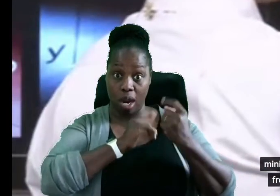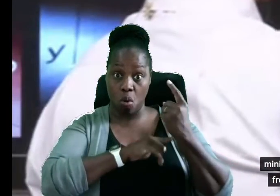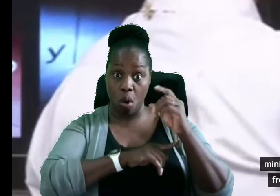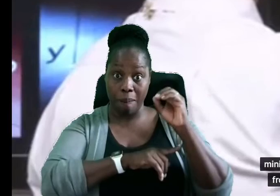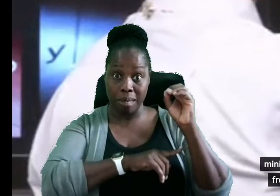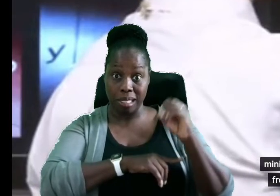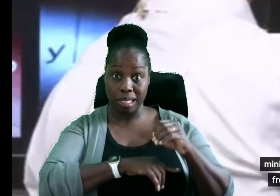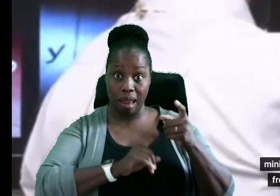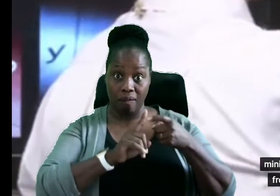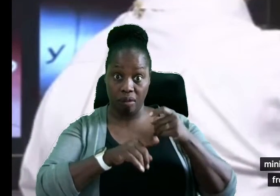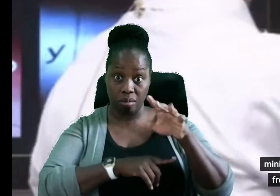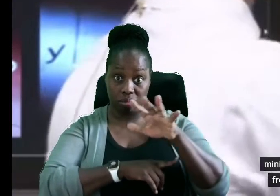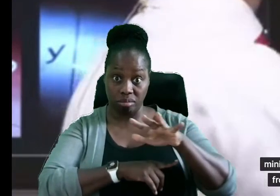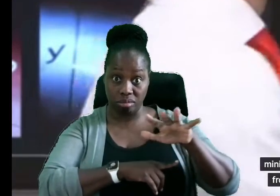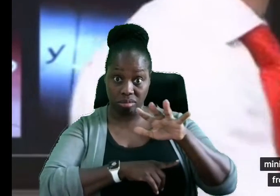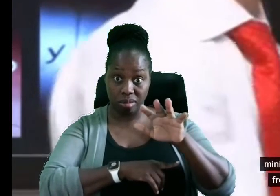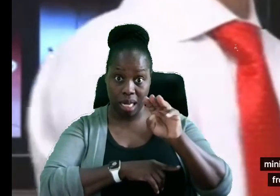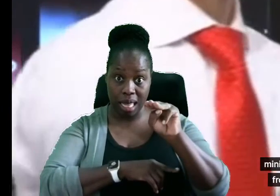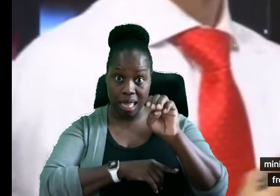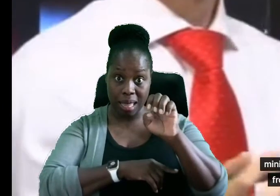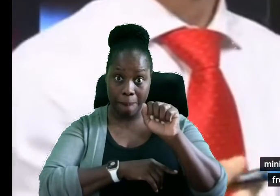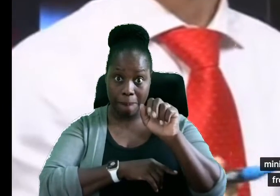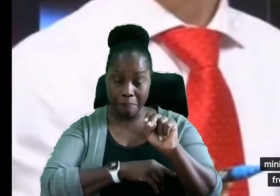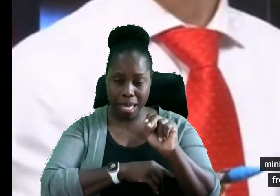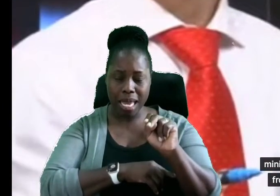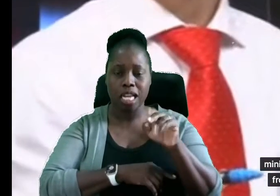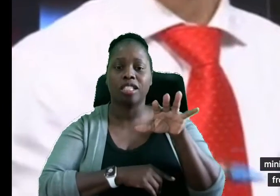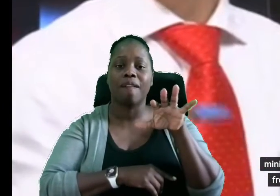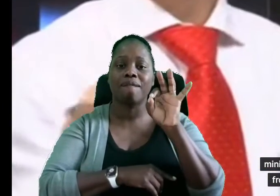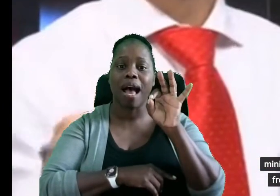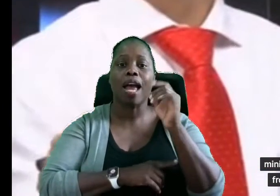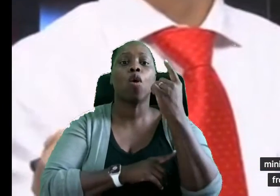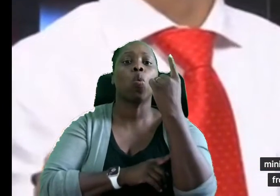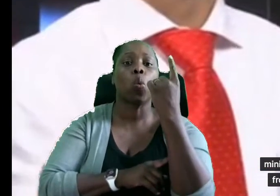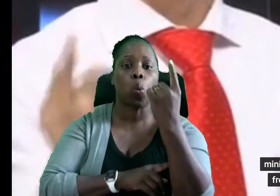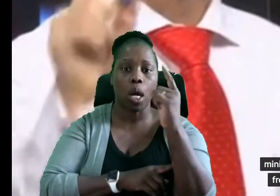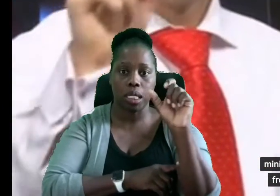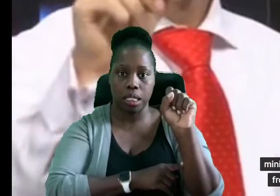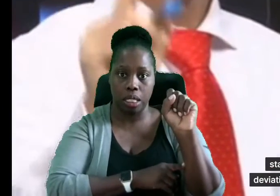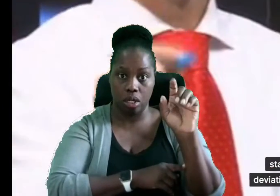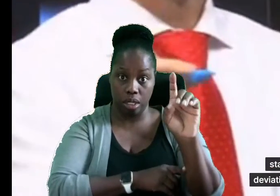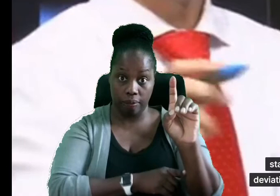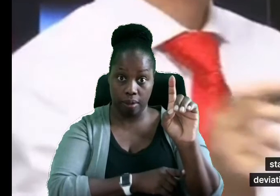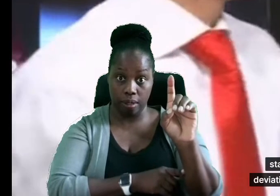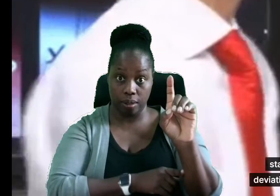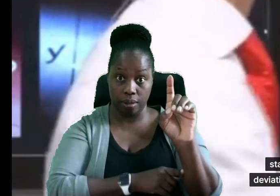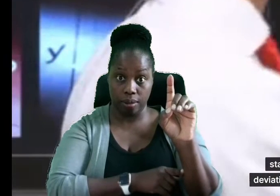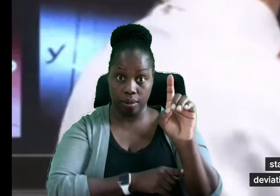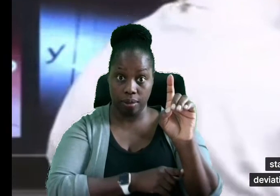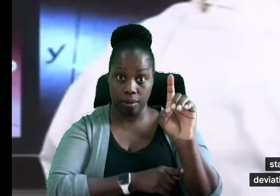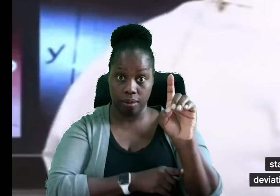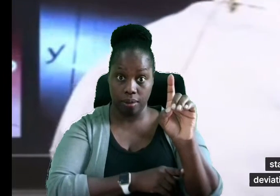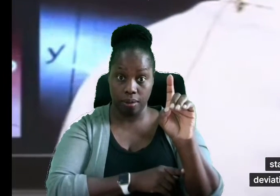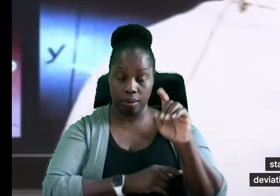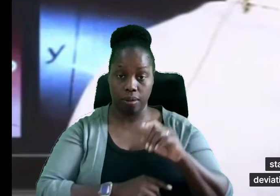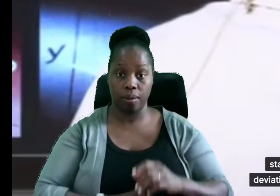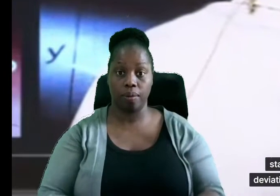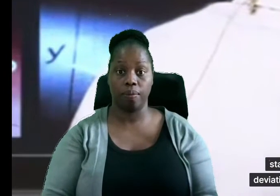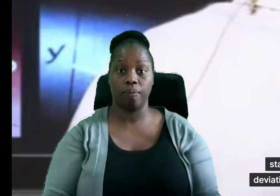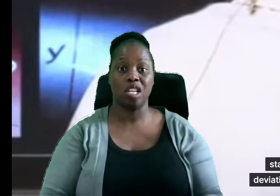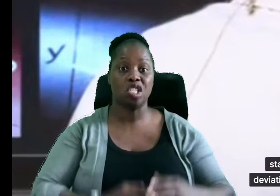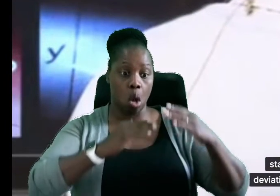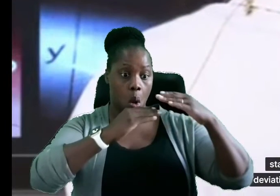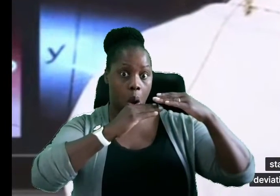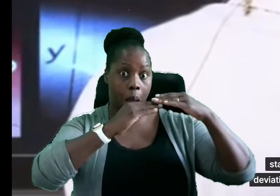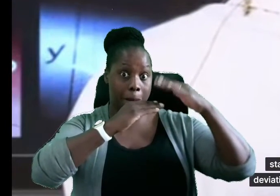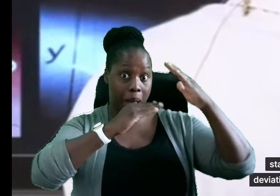We will add and subtract 1% from the mean in order to find one standard deviation. So